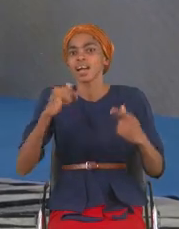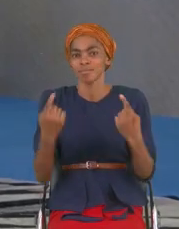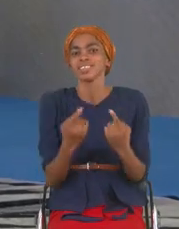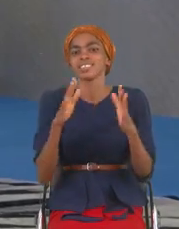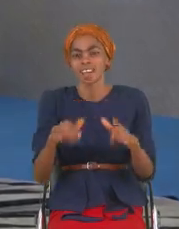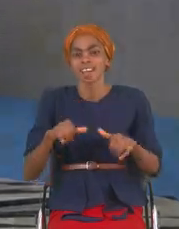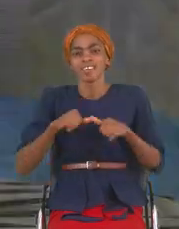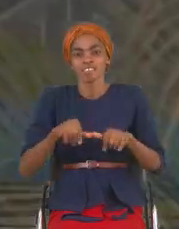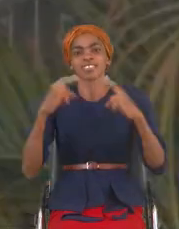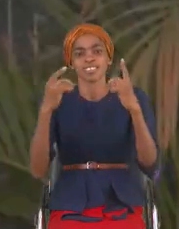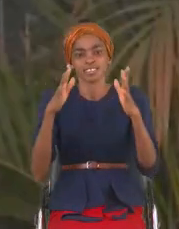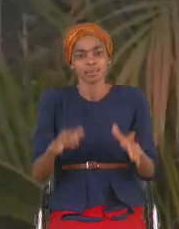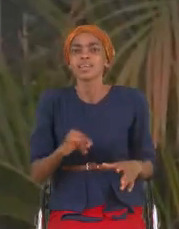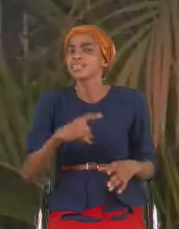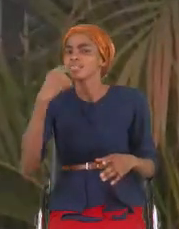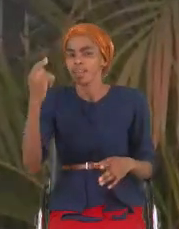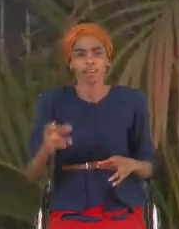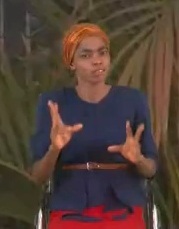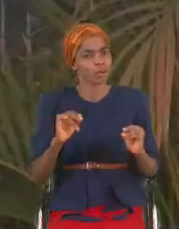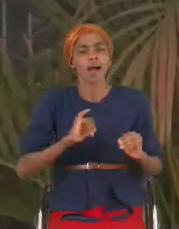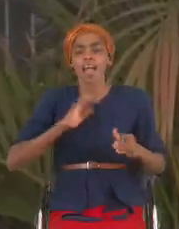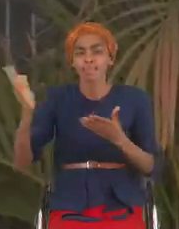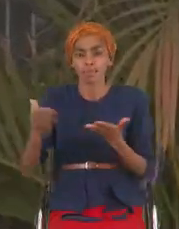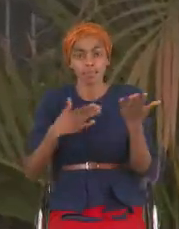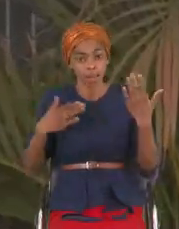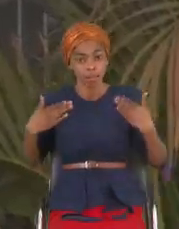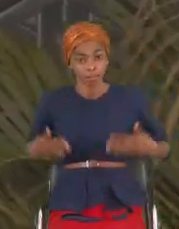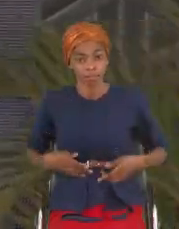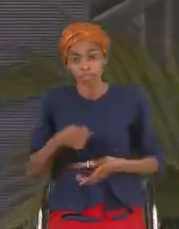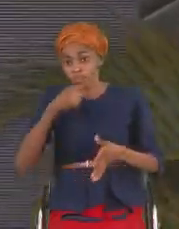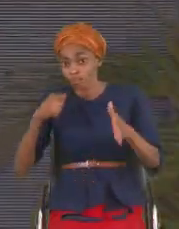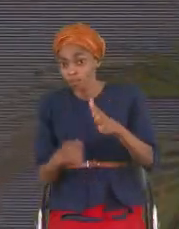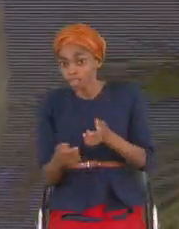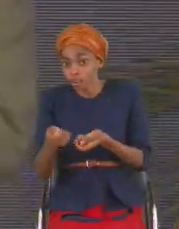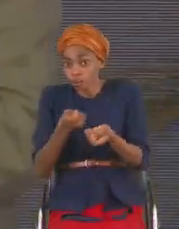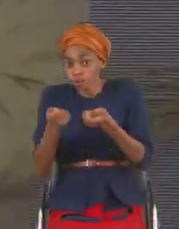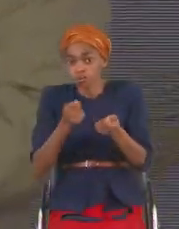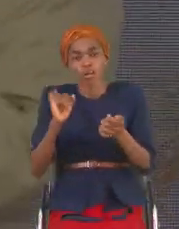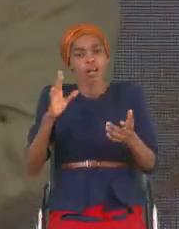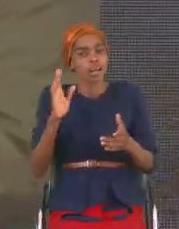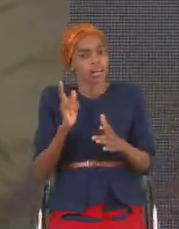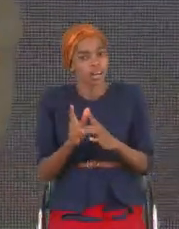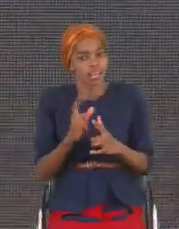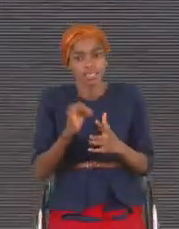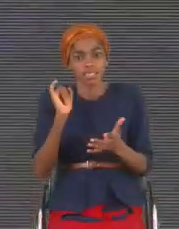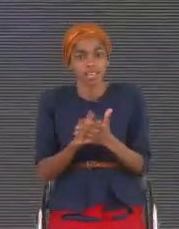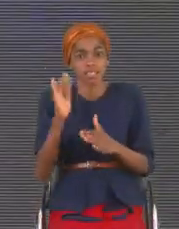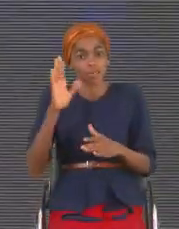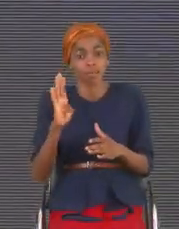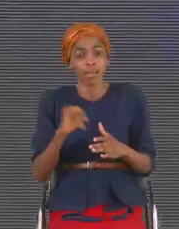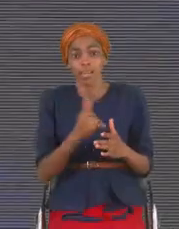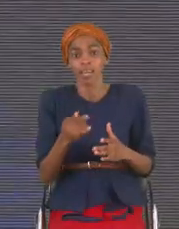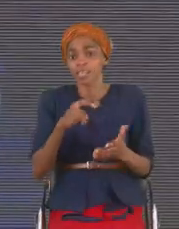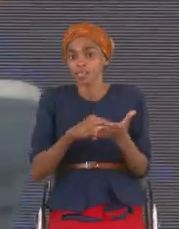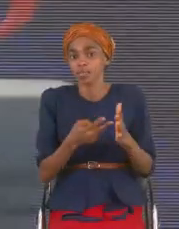It says, I bring it into subjection, lest that by any means, when I have preached